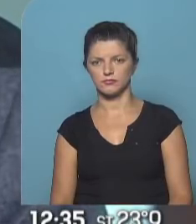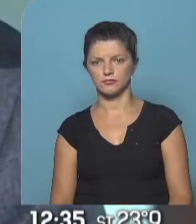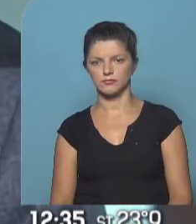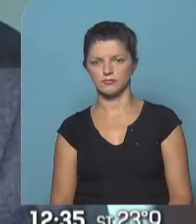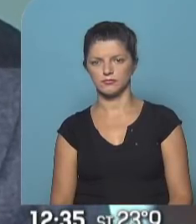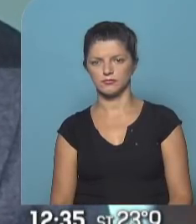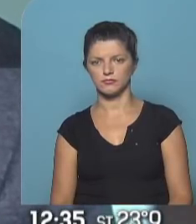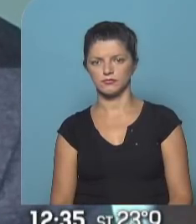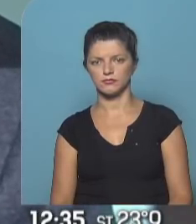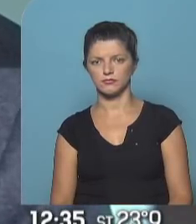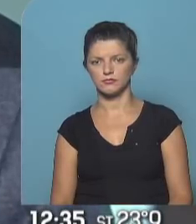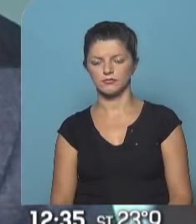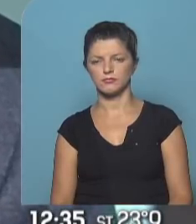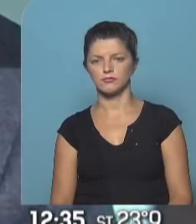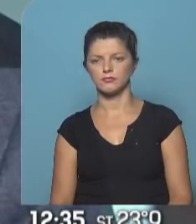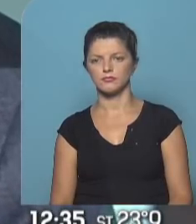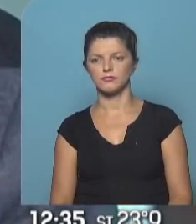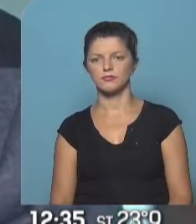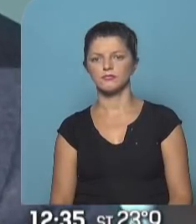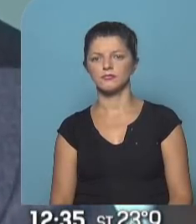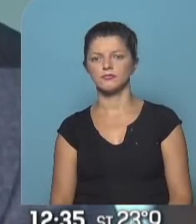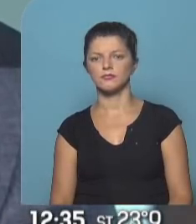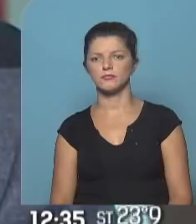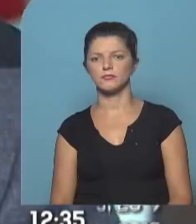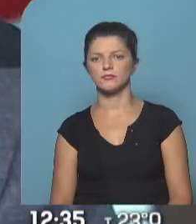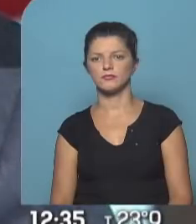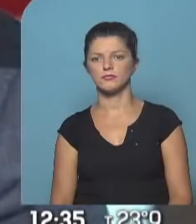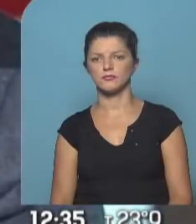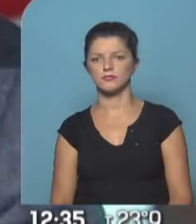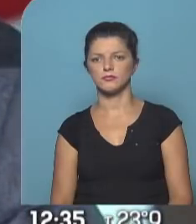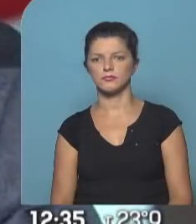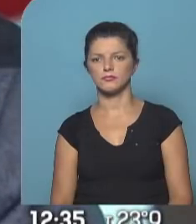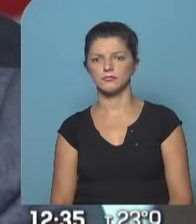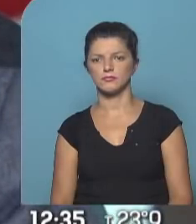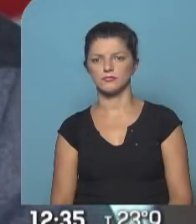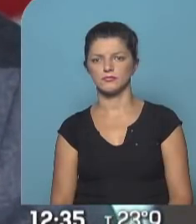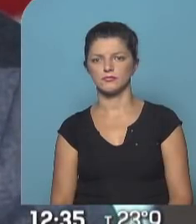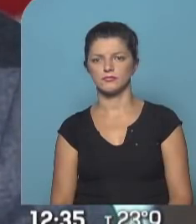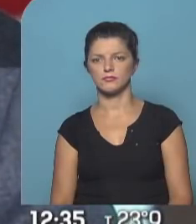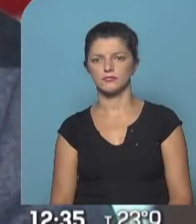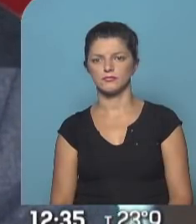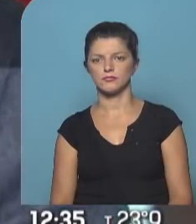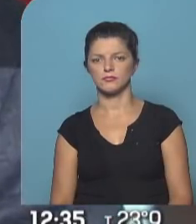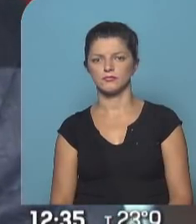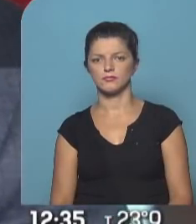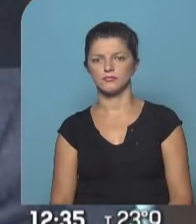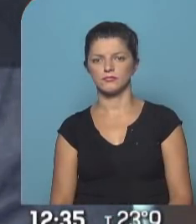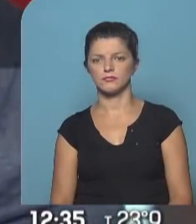who this man is. Let's remember, this man does not read, does not listen.